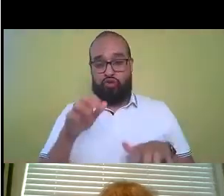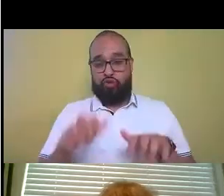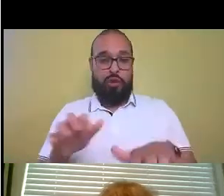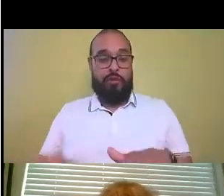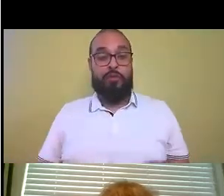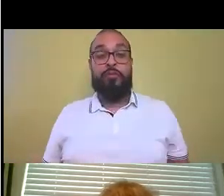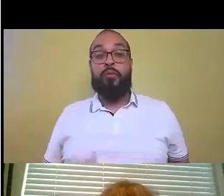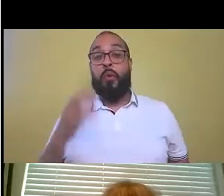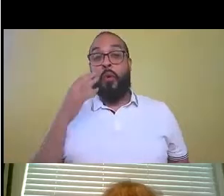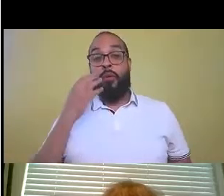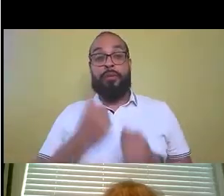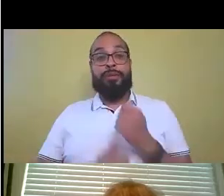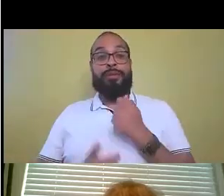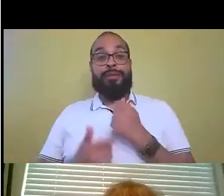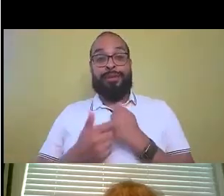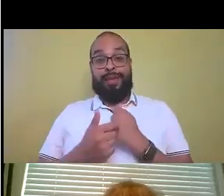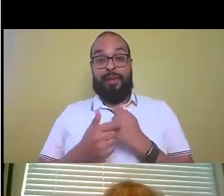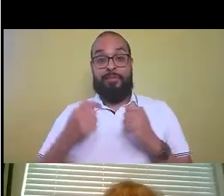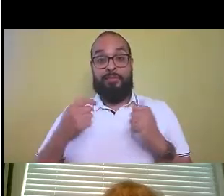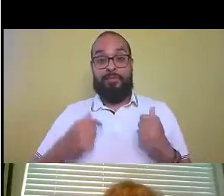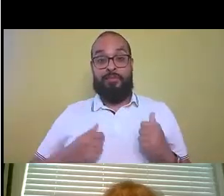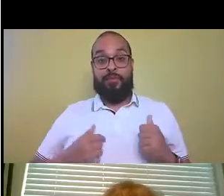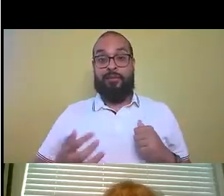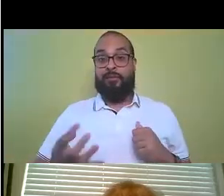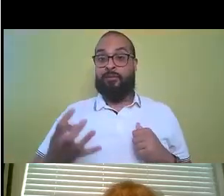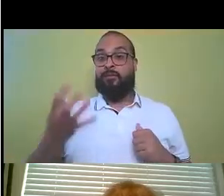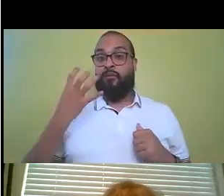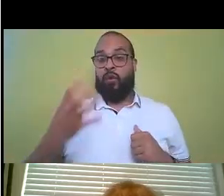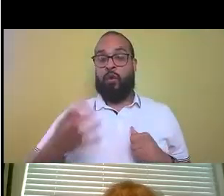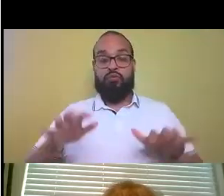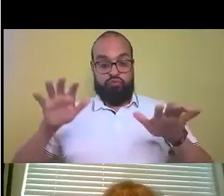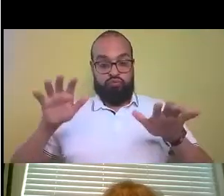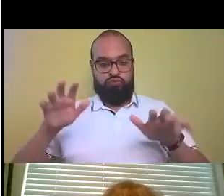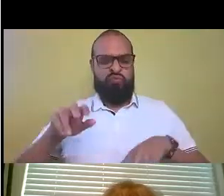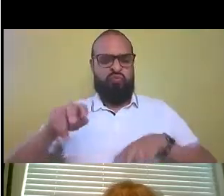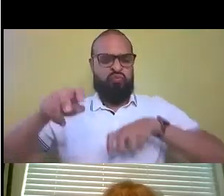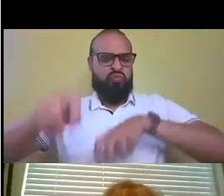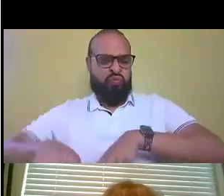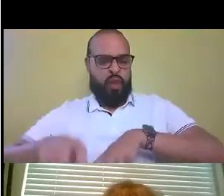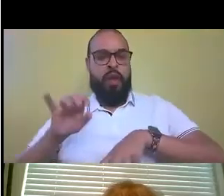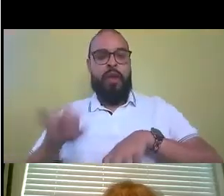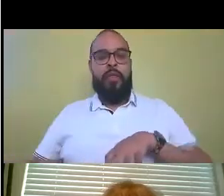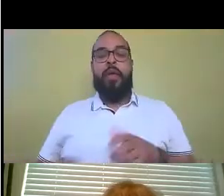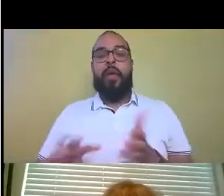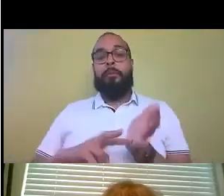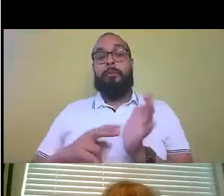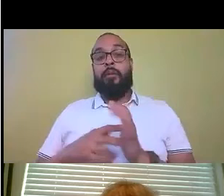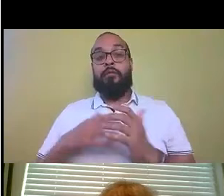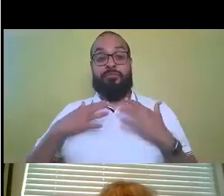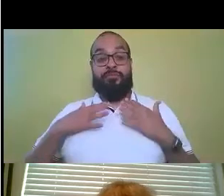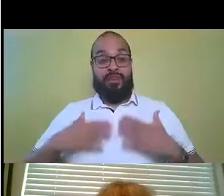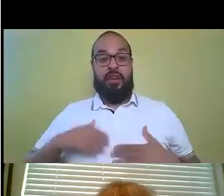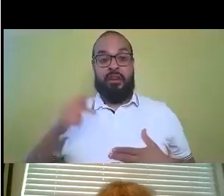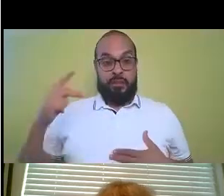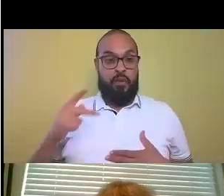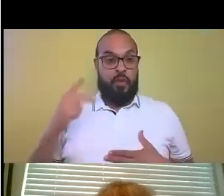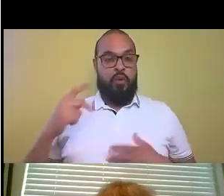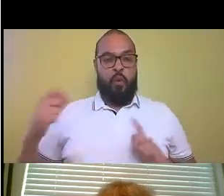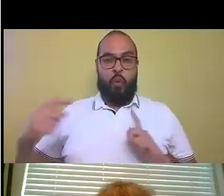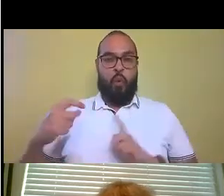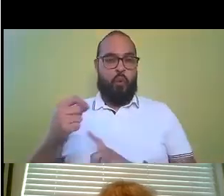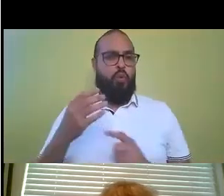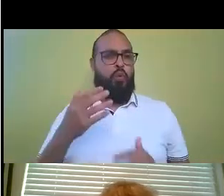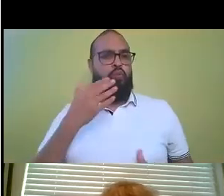4-point position, we're getting that proprioceptive work that we talked about. We're getting that heavy work into the joints, and it's very